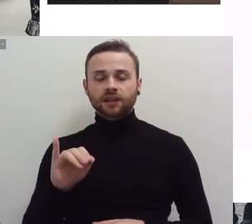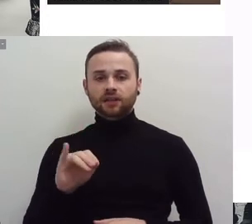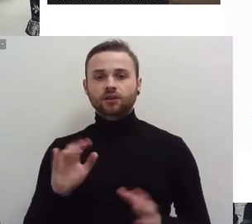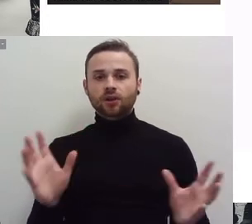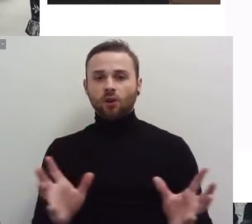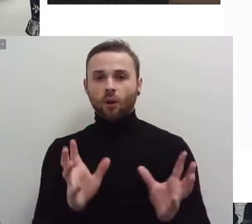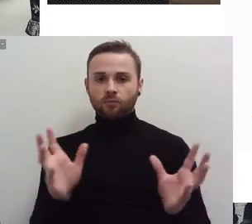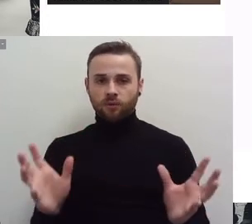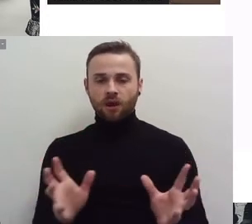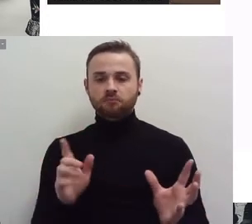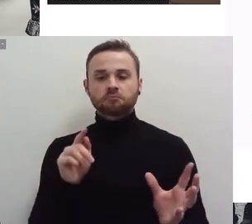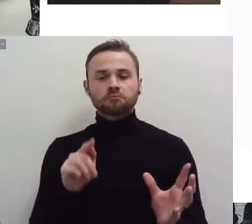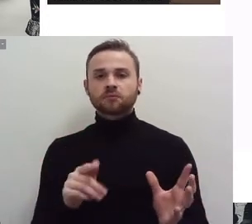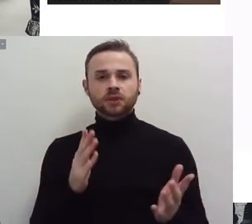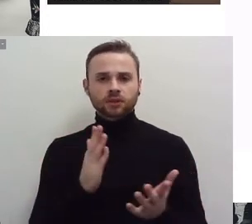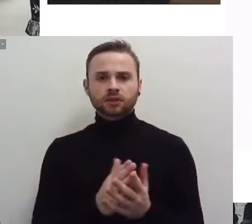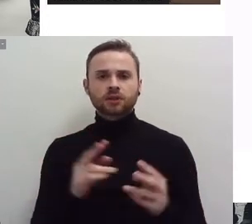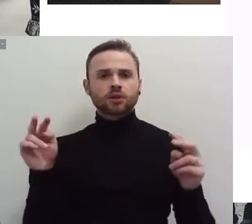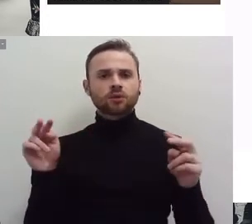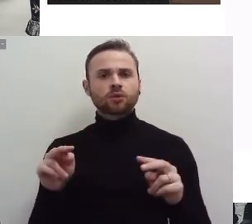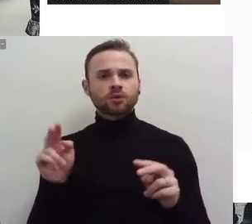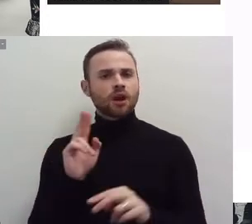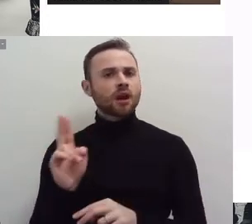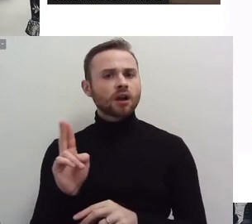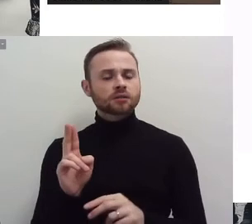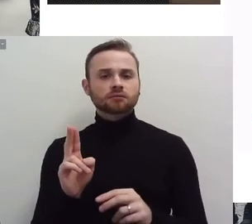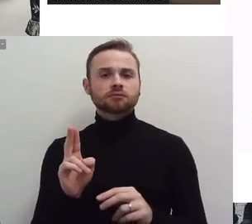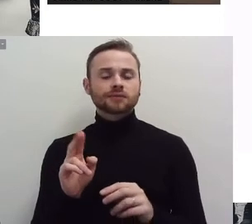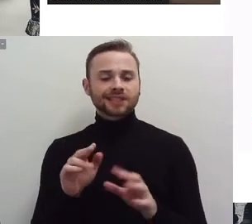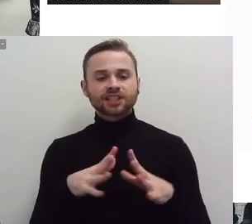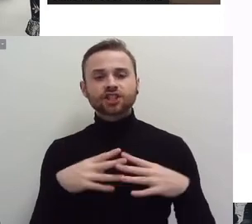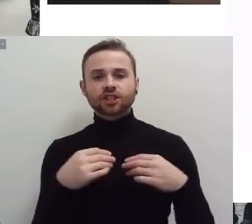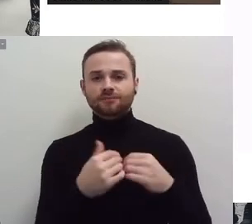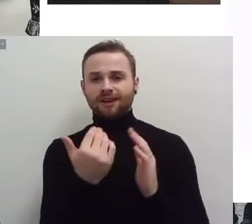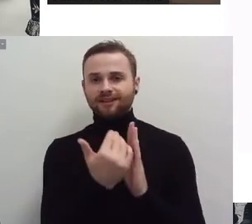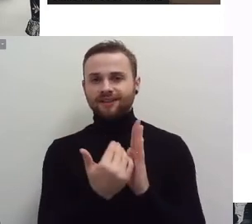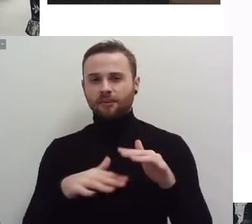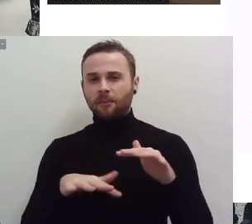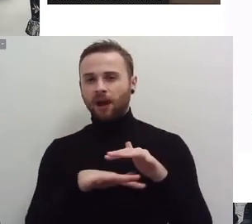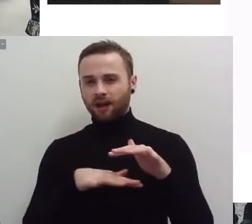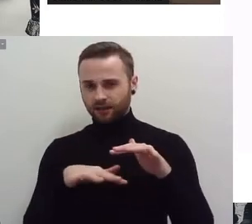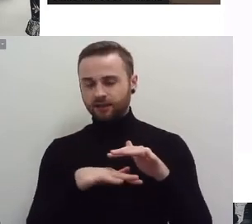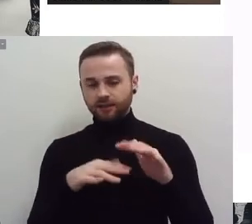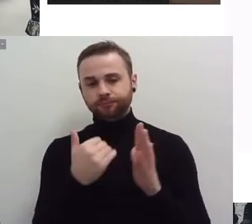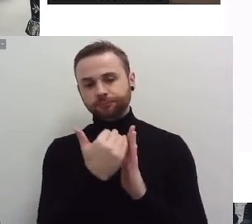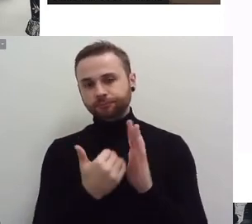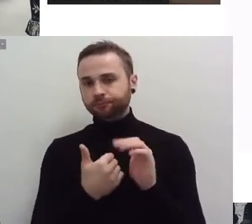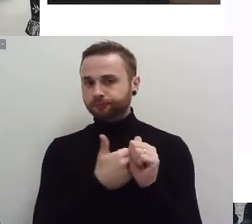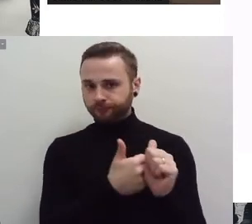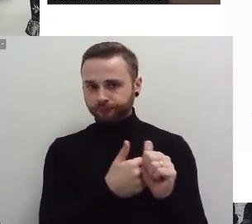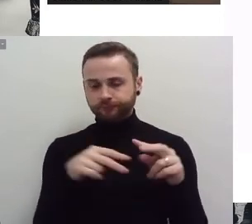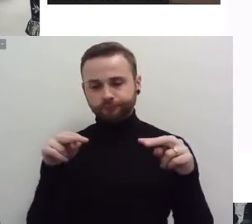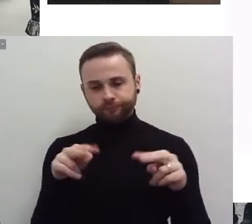strong emphasis of taking into consideration the relatives and other close people of the child